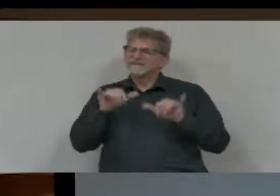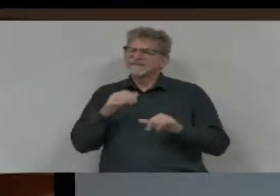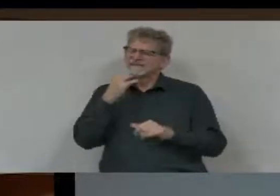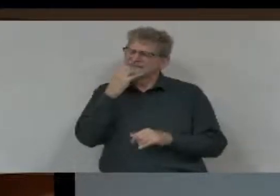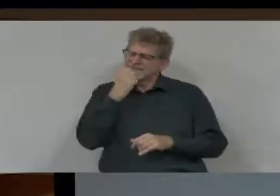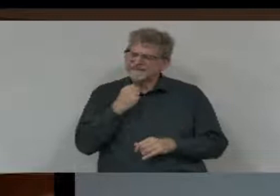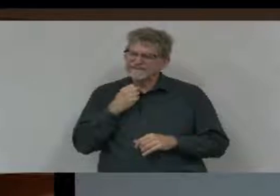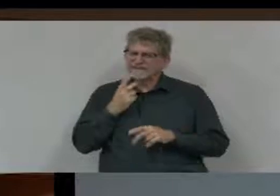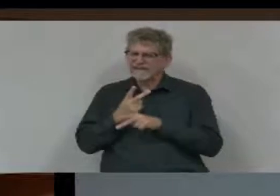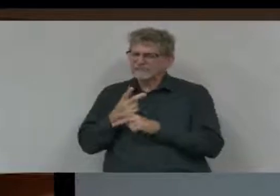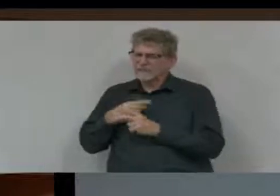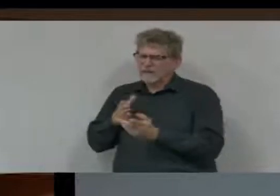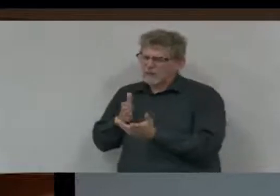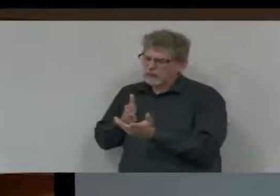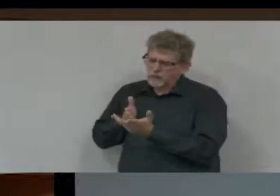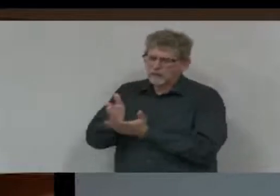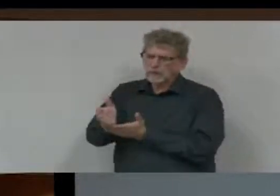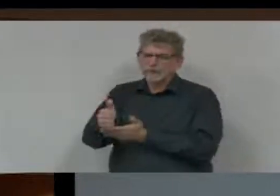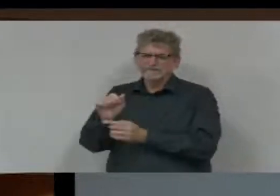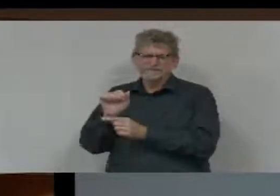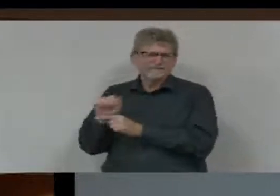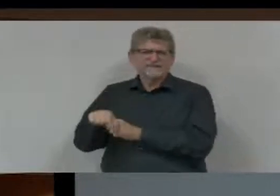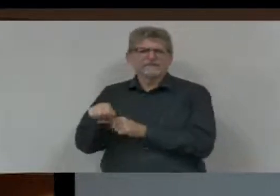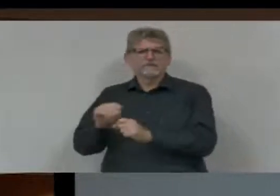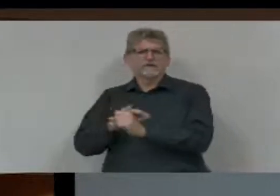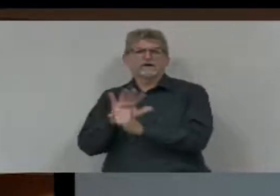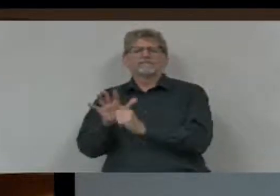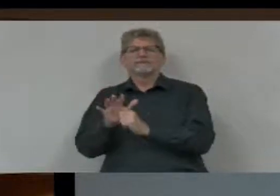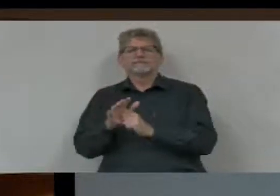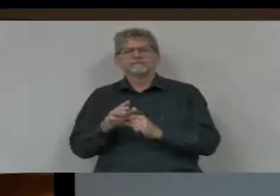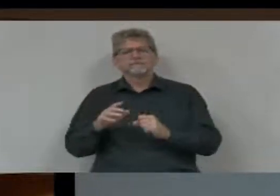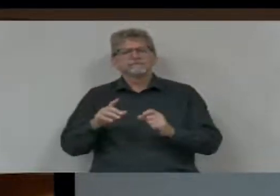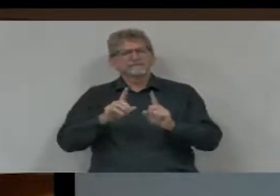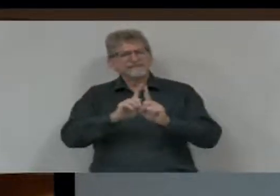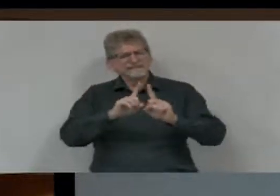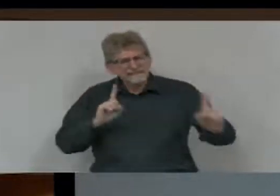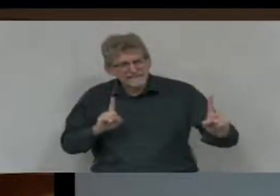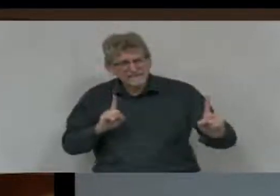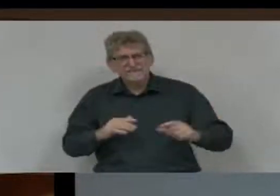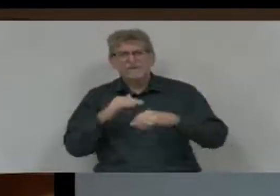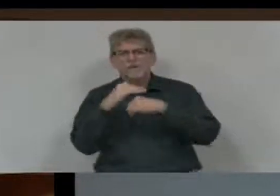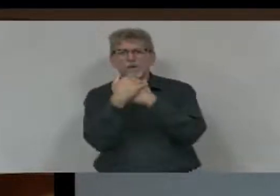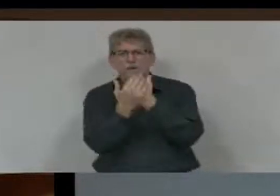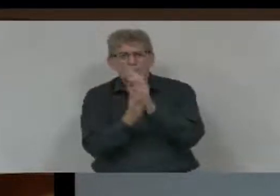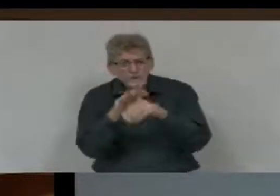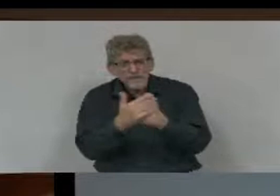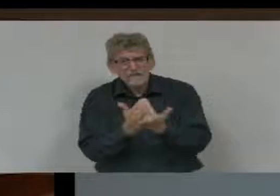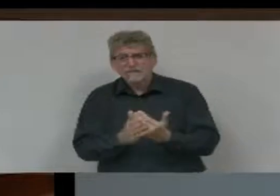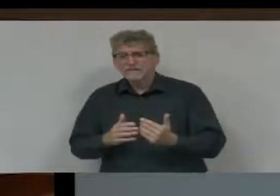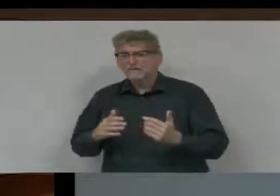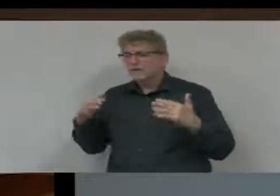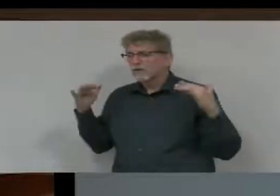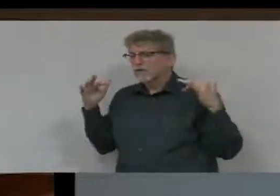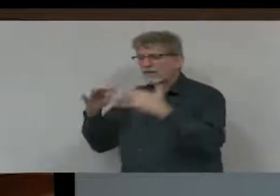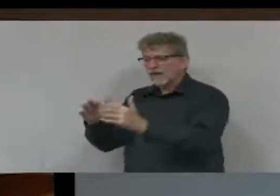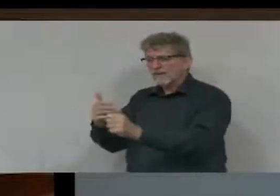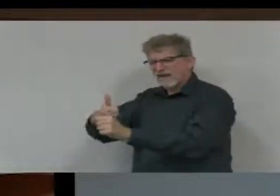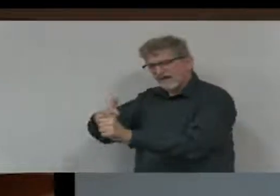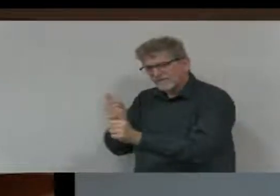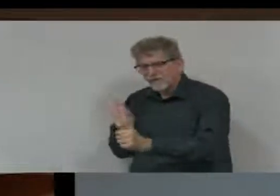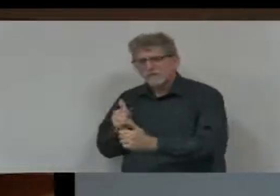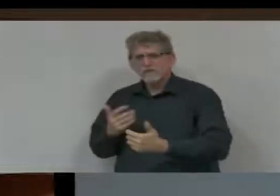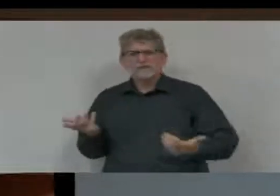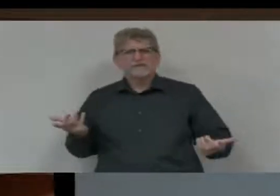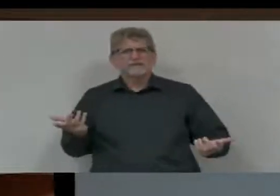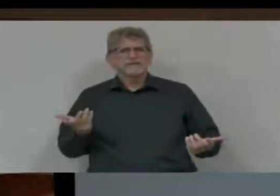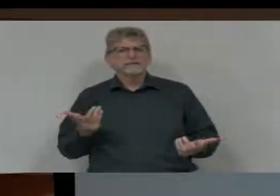face coverings, social distancing, washing your hands, avoiding crowds, and staying home when sick. Get vaccinated if you are